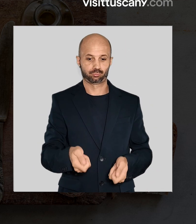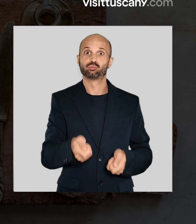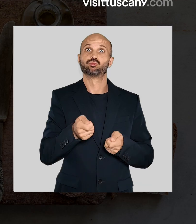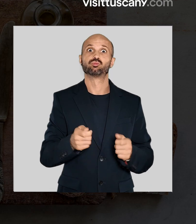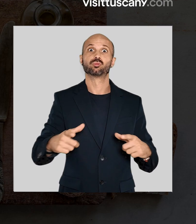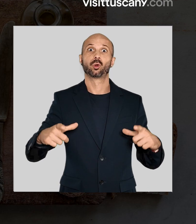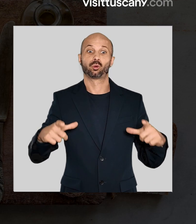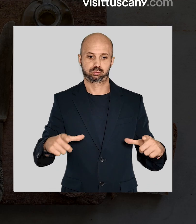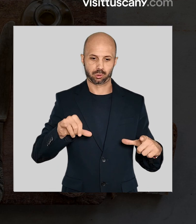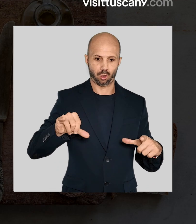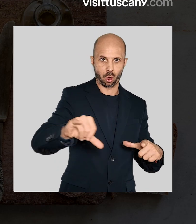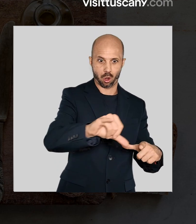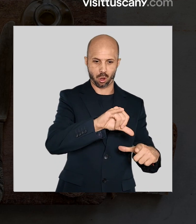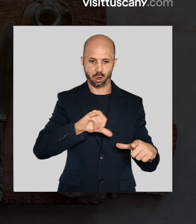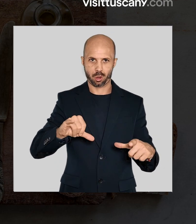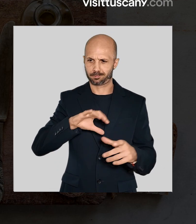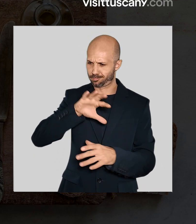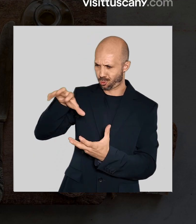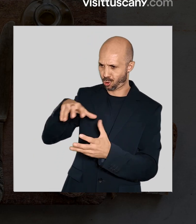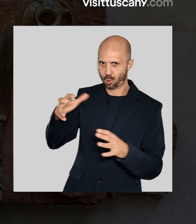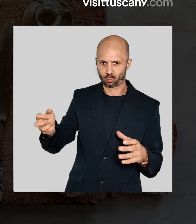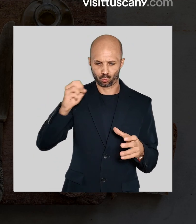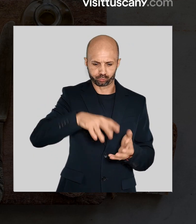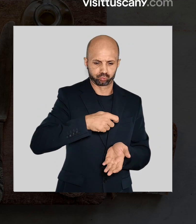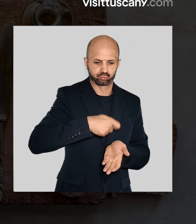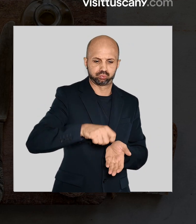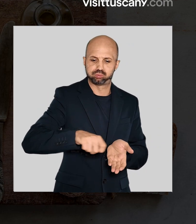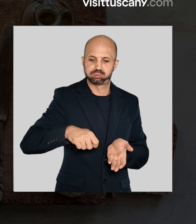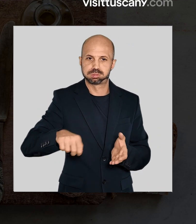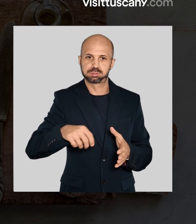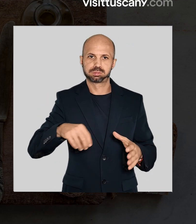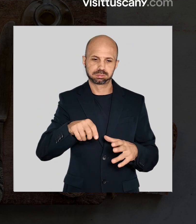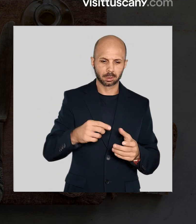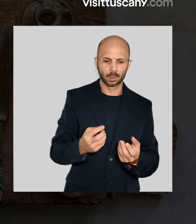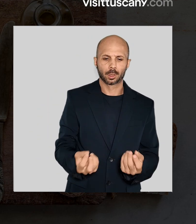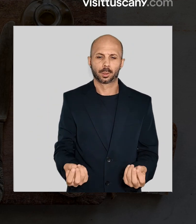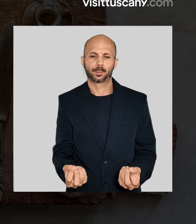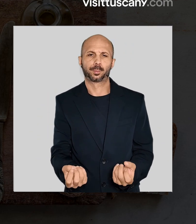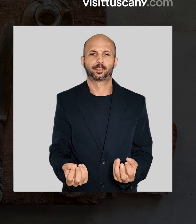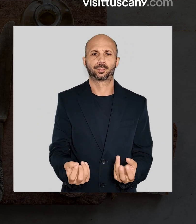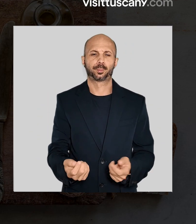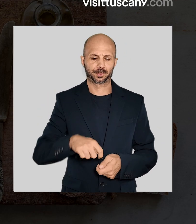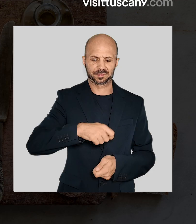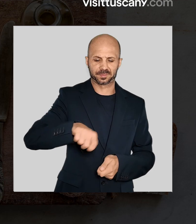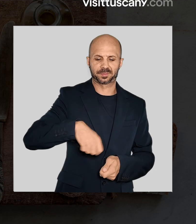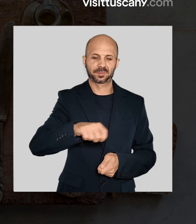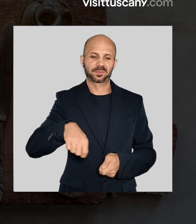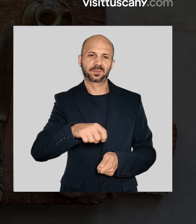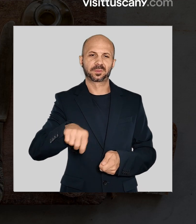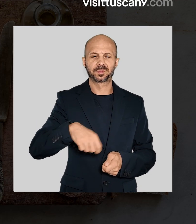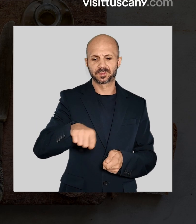salt. Sauté the vegetables over medium heat for about 10 minutes.